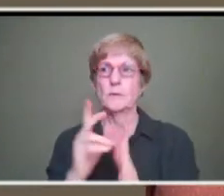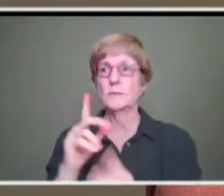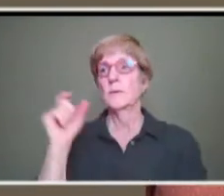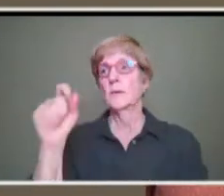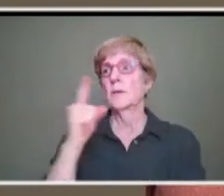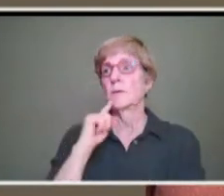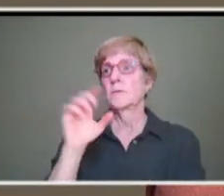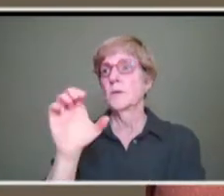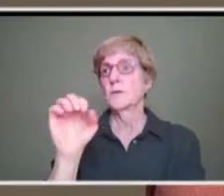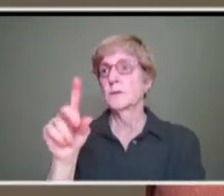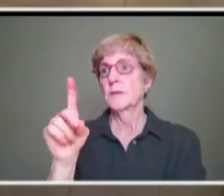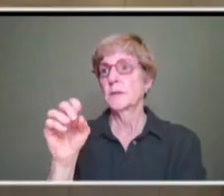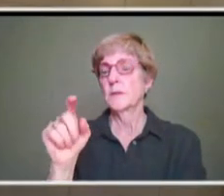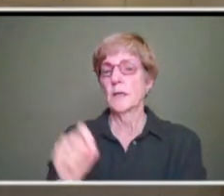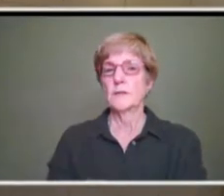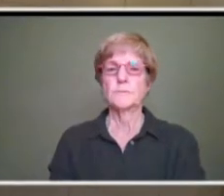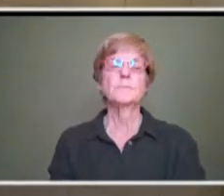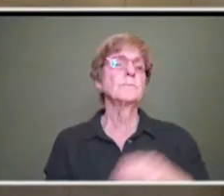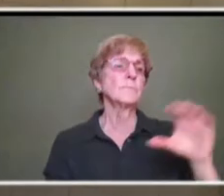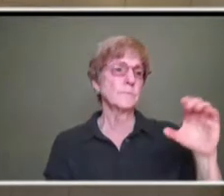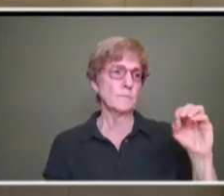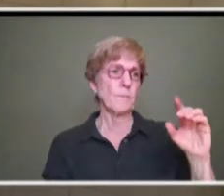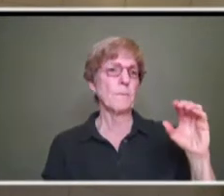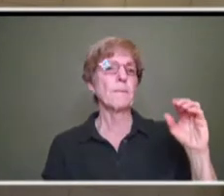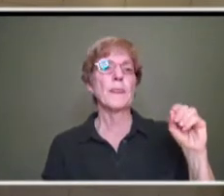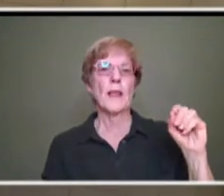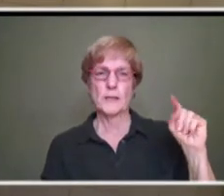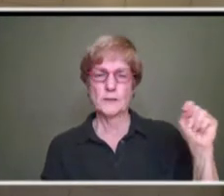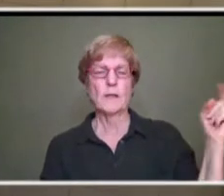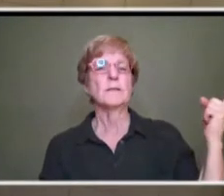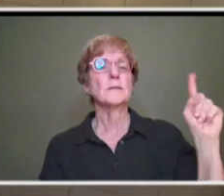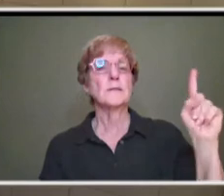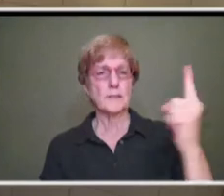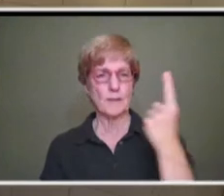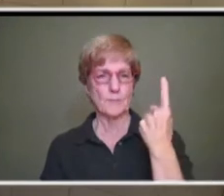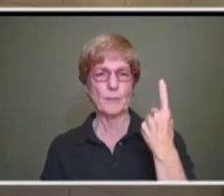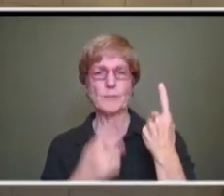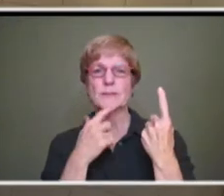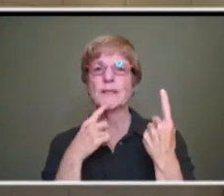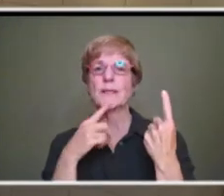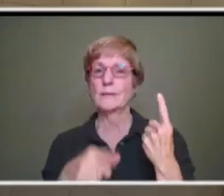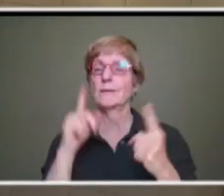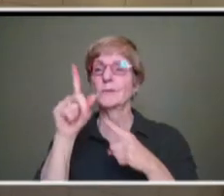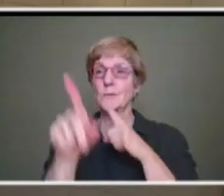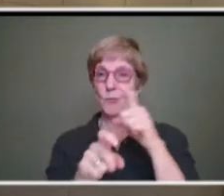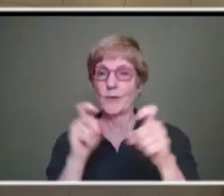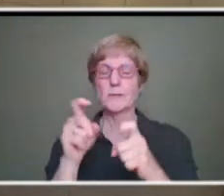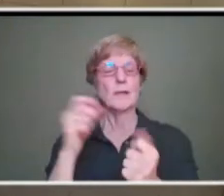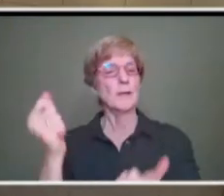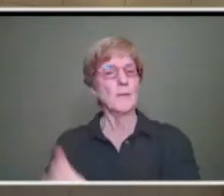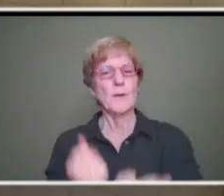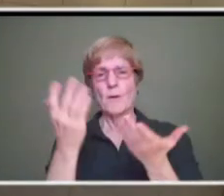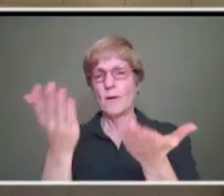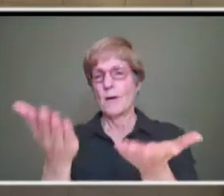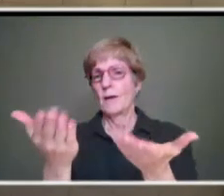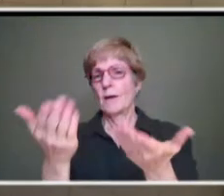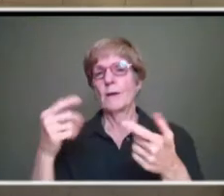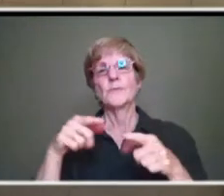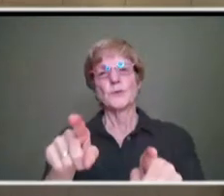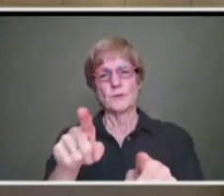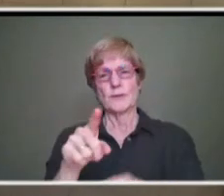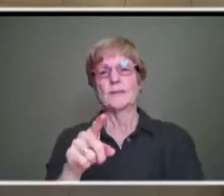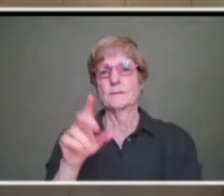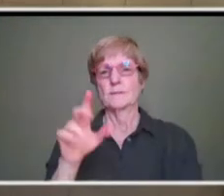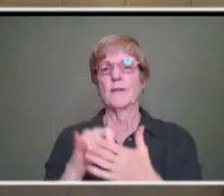a CDOT is coming up I would just say um these are questions that have been brought up uh during that that